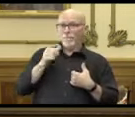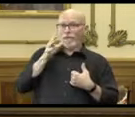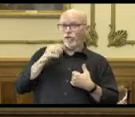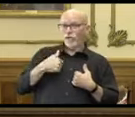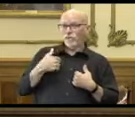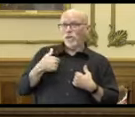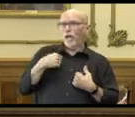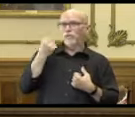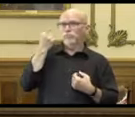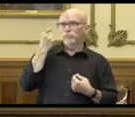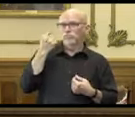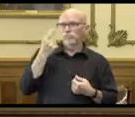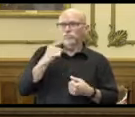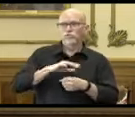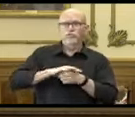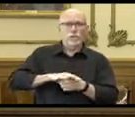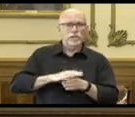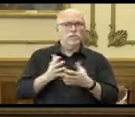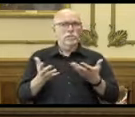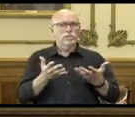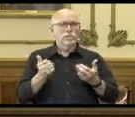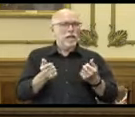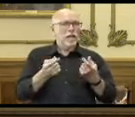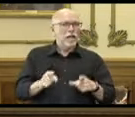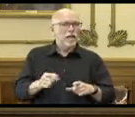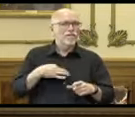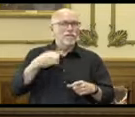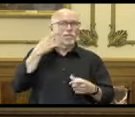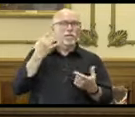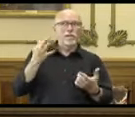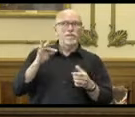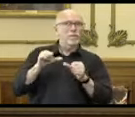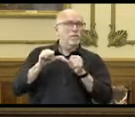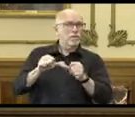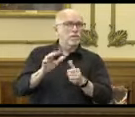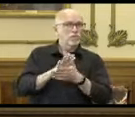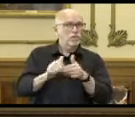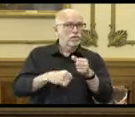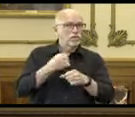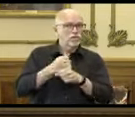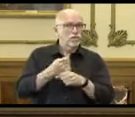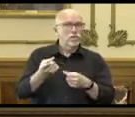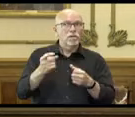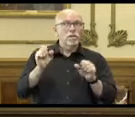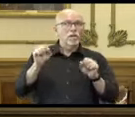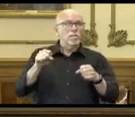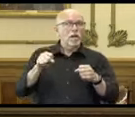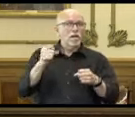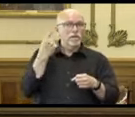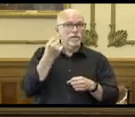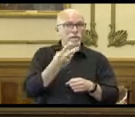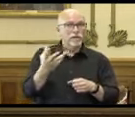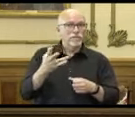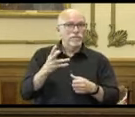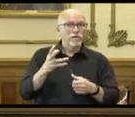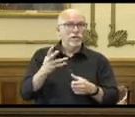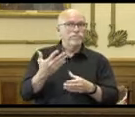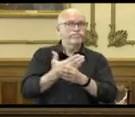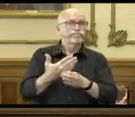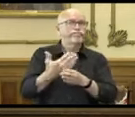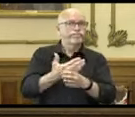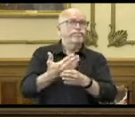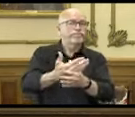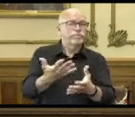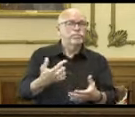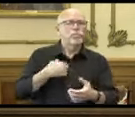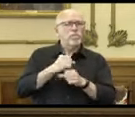understand the stresses that occur when you think about a continuous school year with the potential for several interruptions. We want to make sure